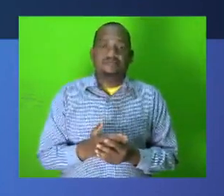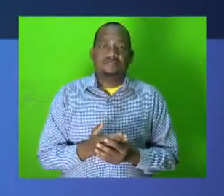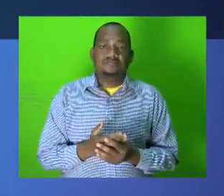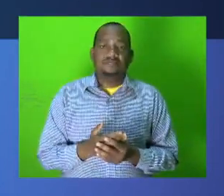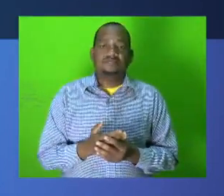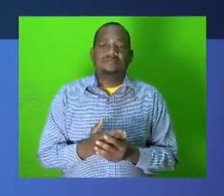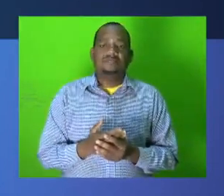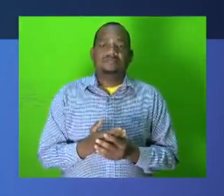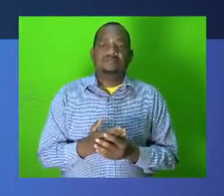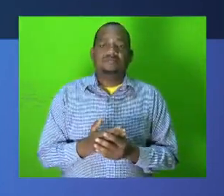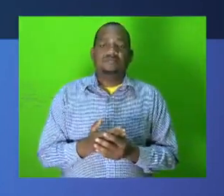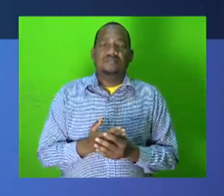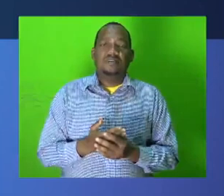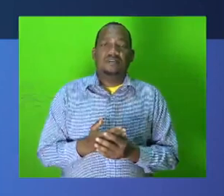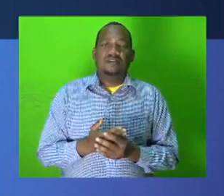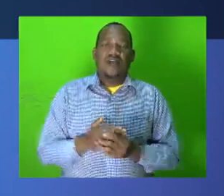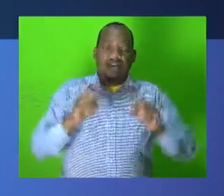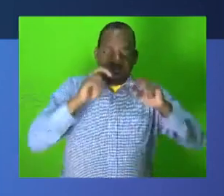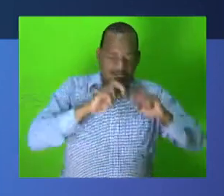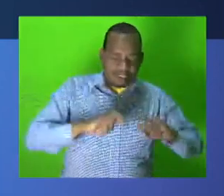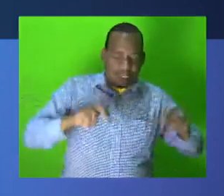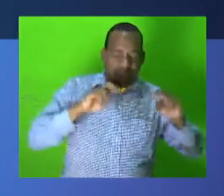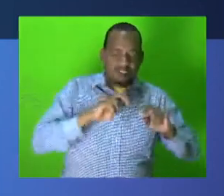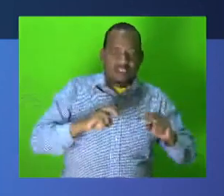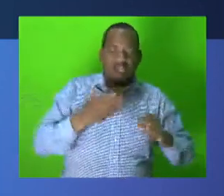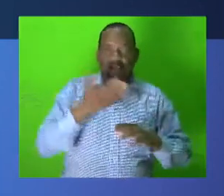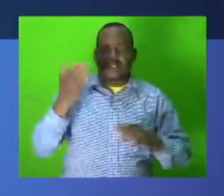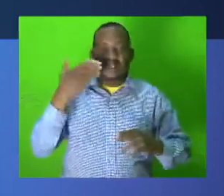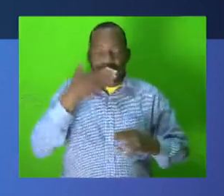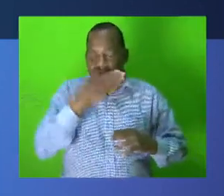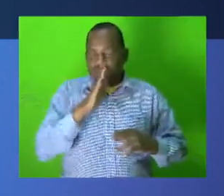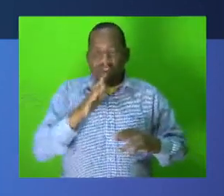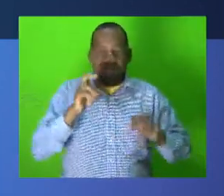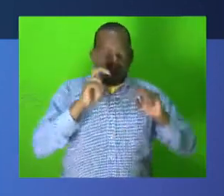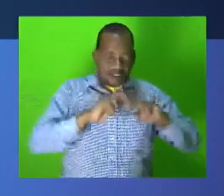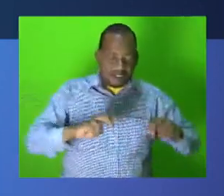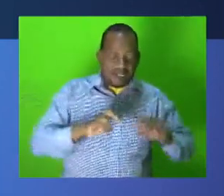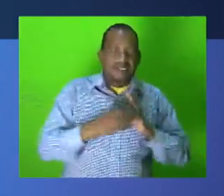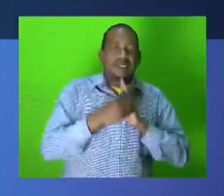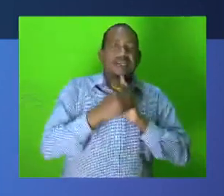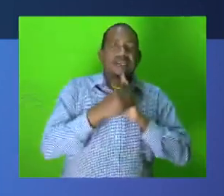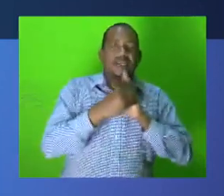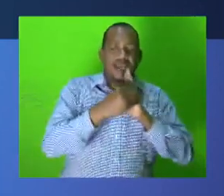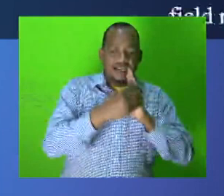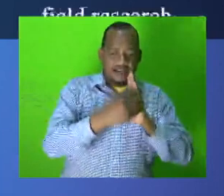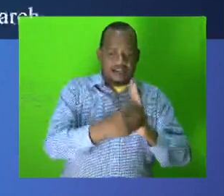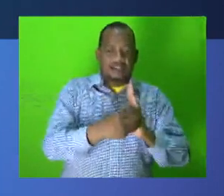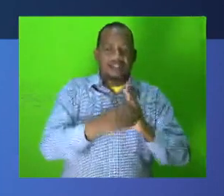environment of the problem. To solve a problem according to the environment that the problem is located.